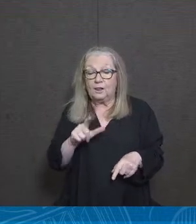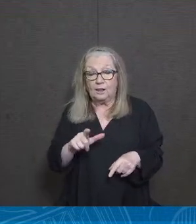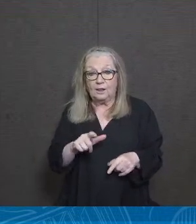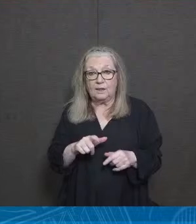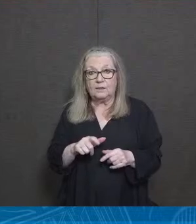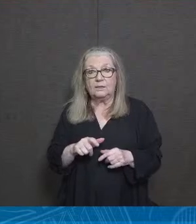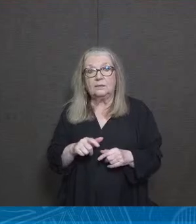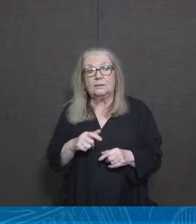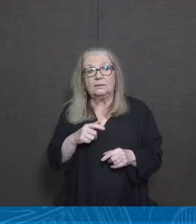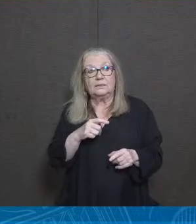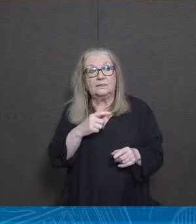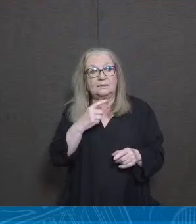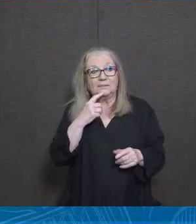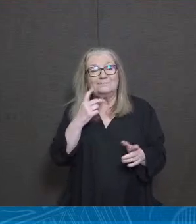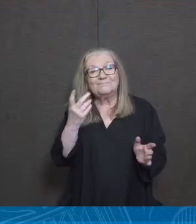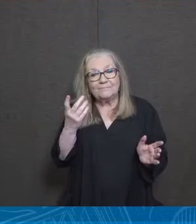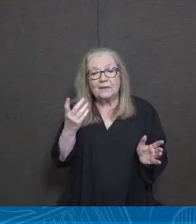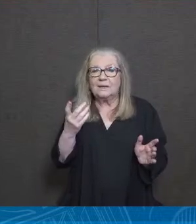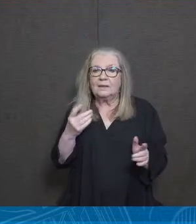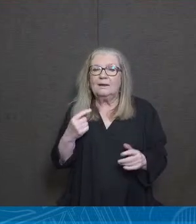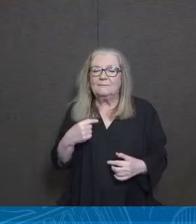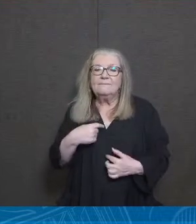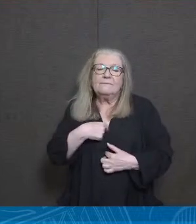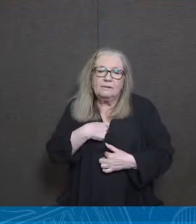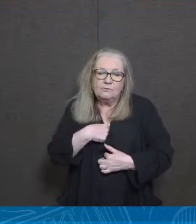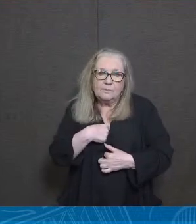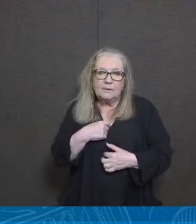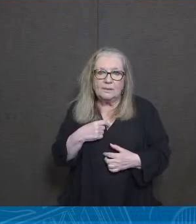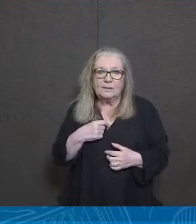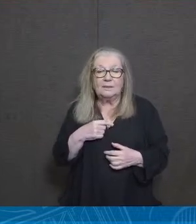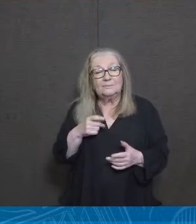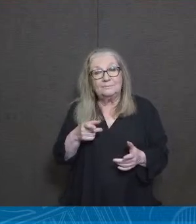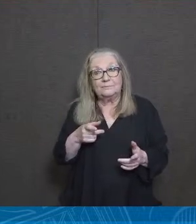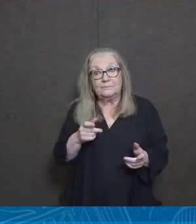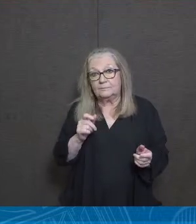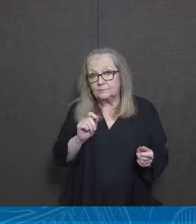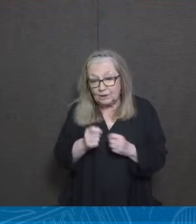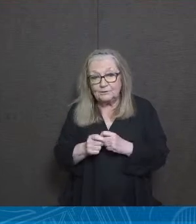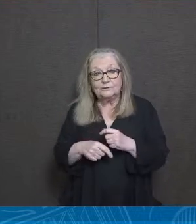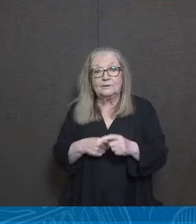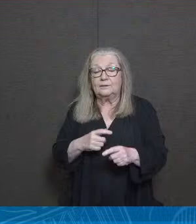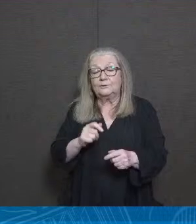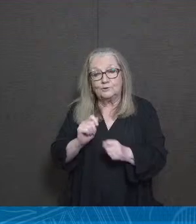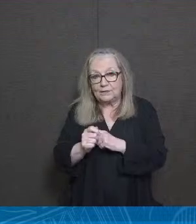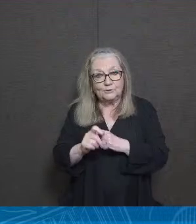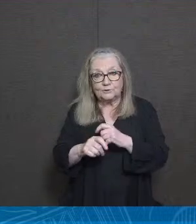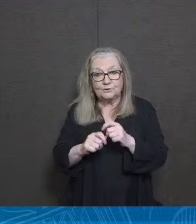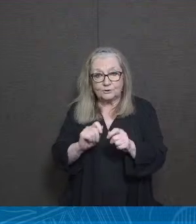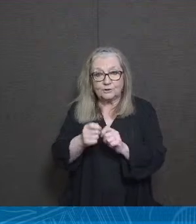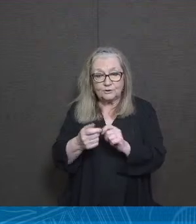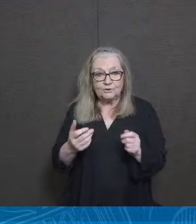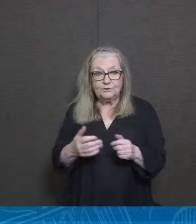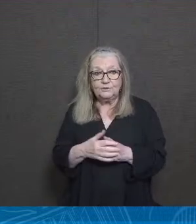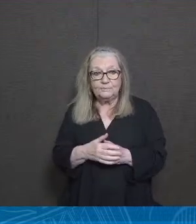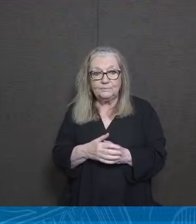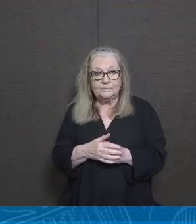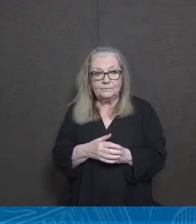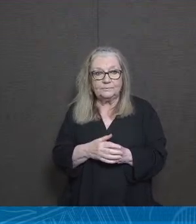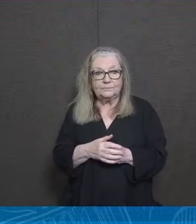of vulnerability, it changes frequently. The development of